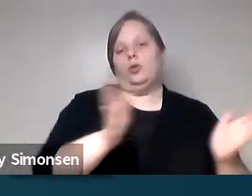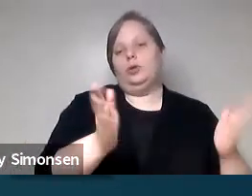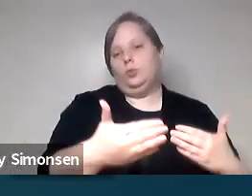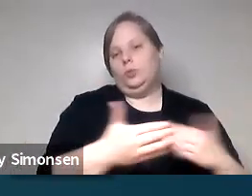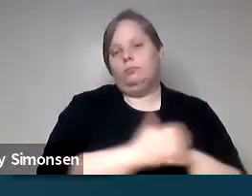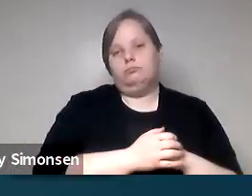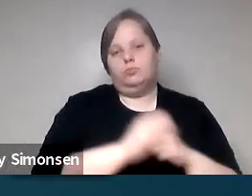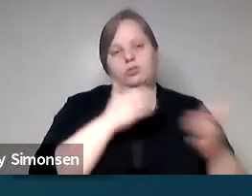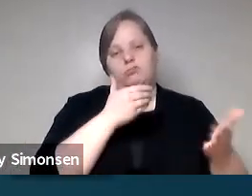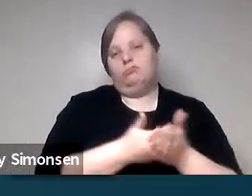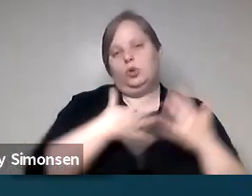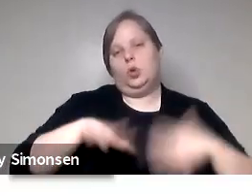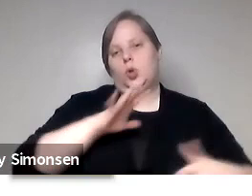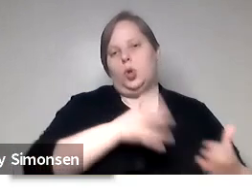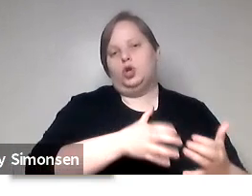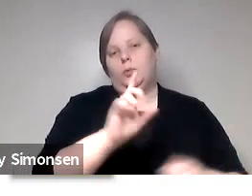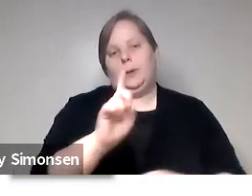wherever your laundry's at.